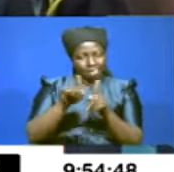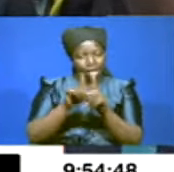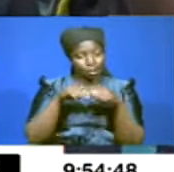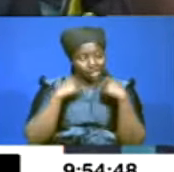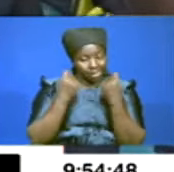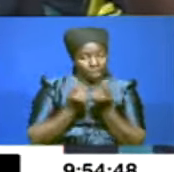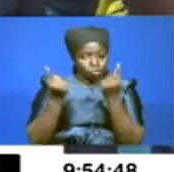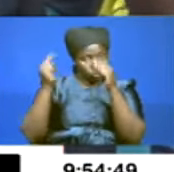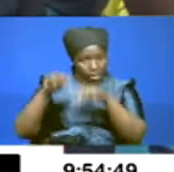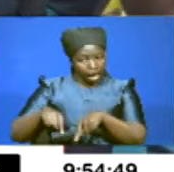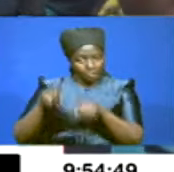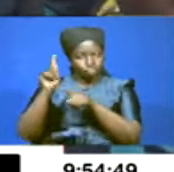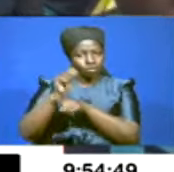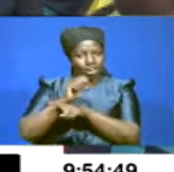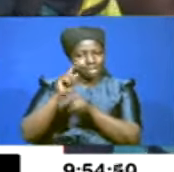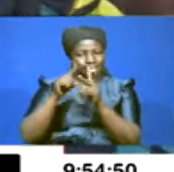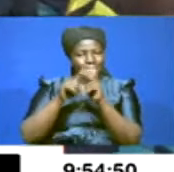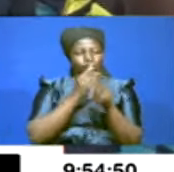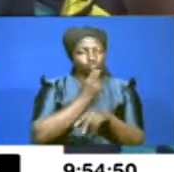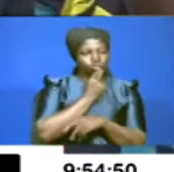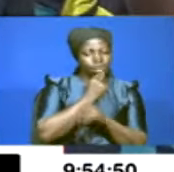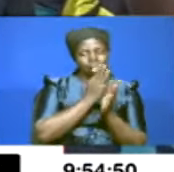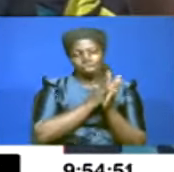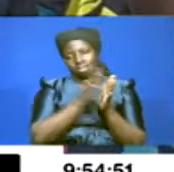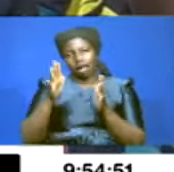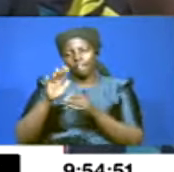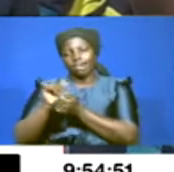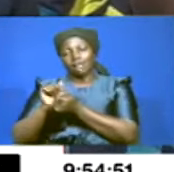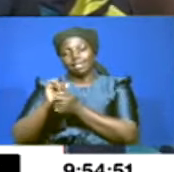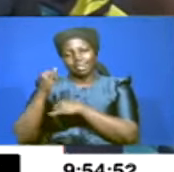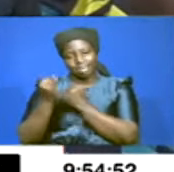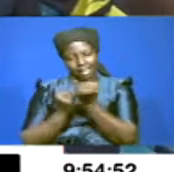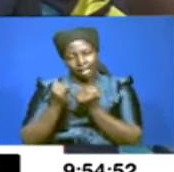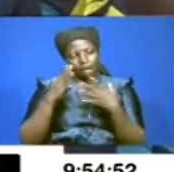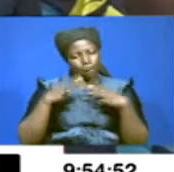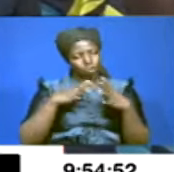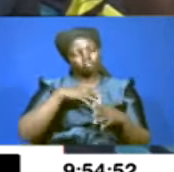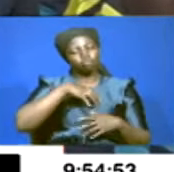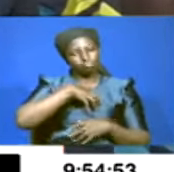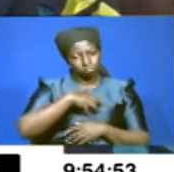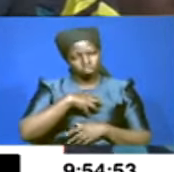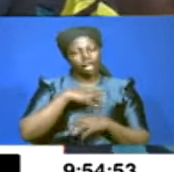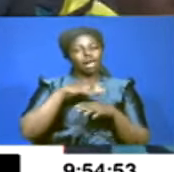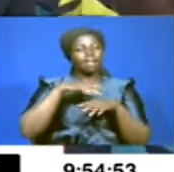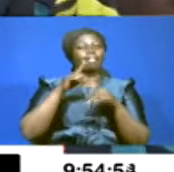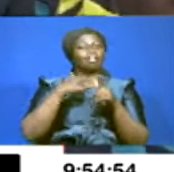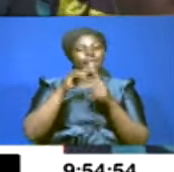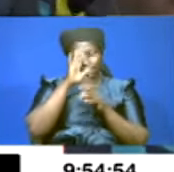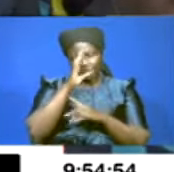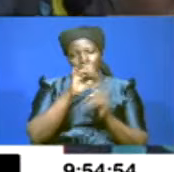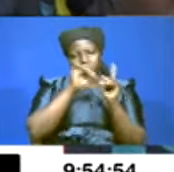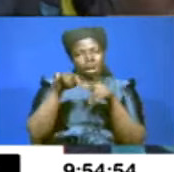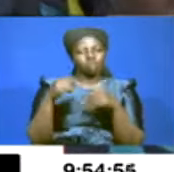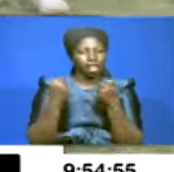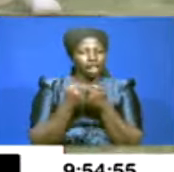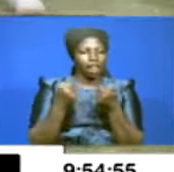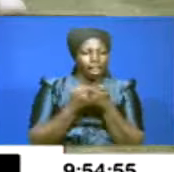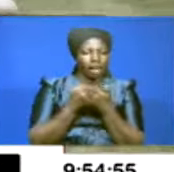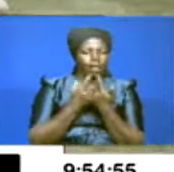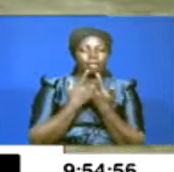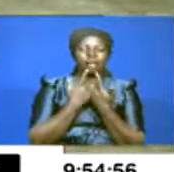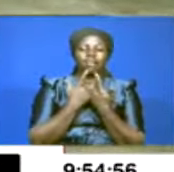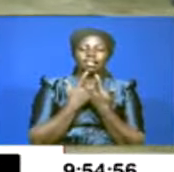from Tuesday to Friday. Saturday watu wanapumzika, Sunday tuko match. So kile naweza sema imetusaidia sana ni